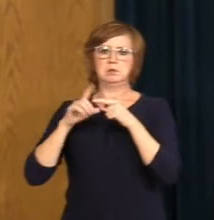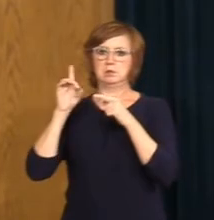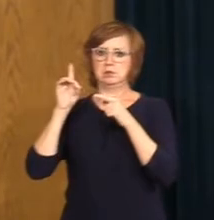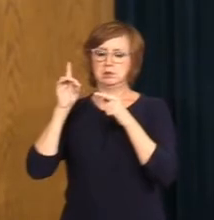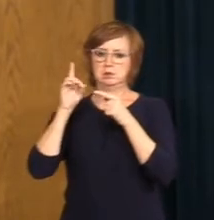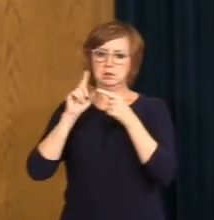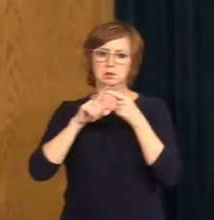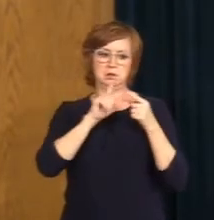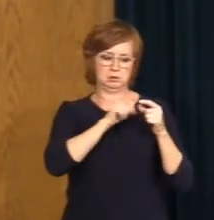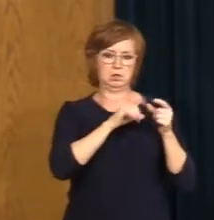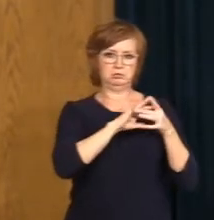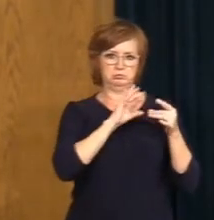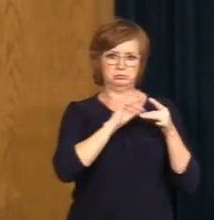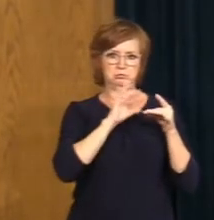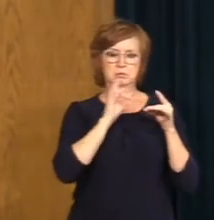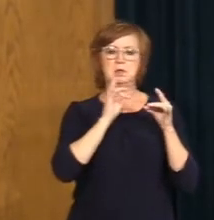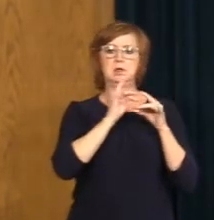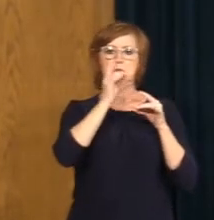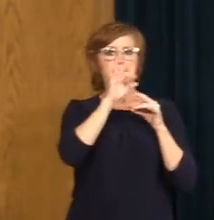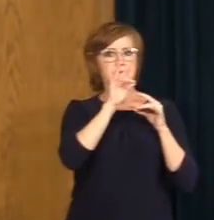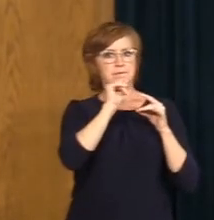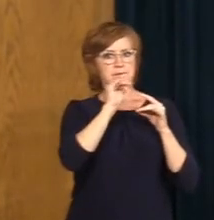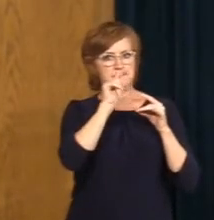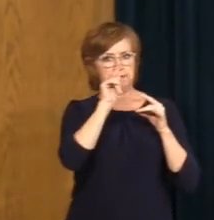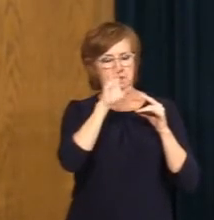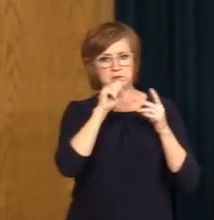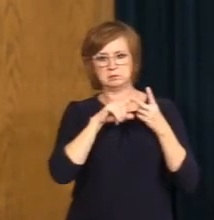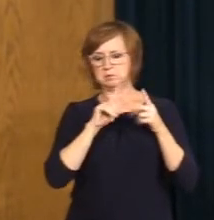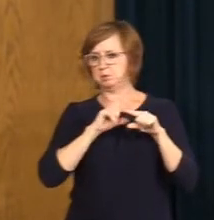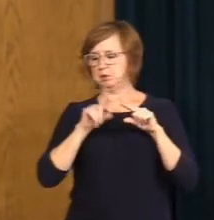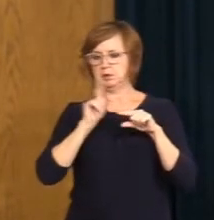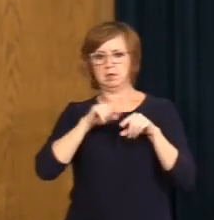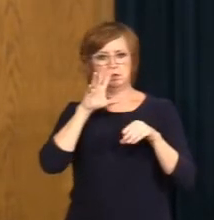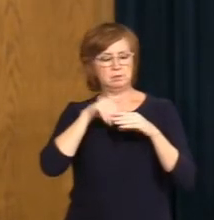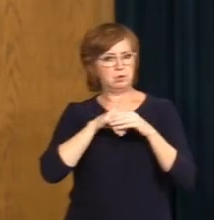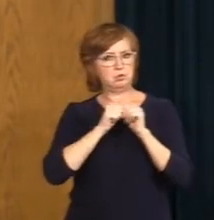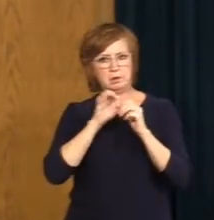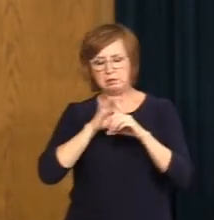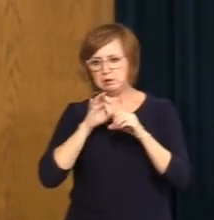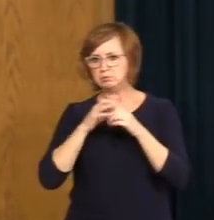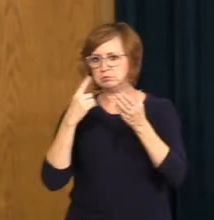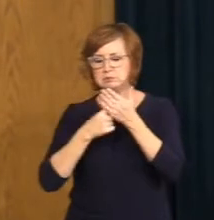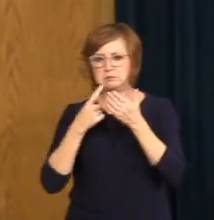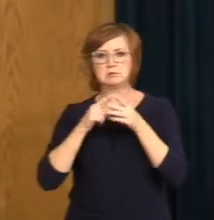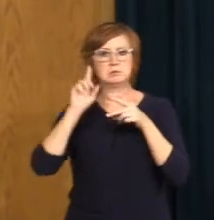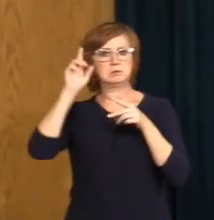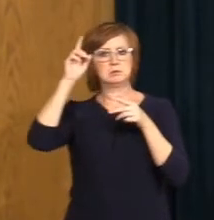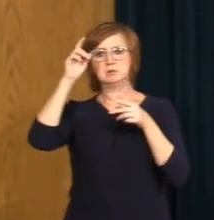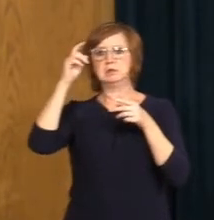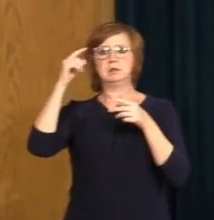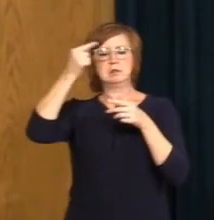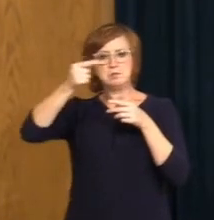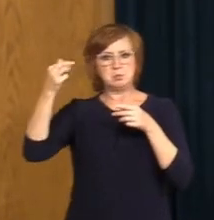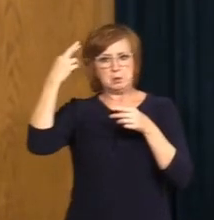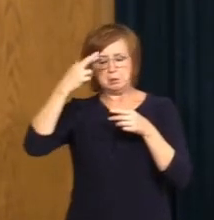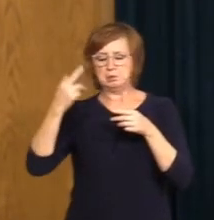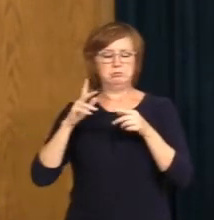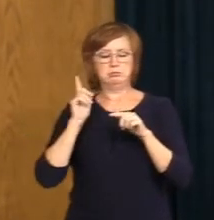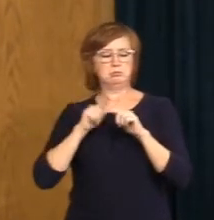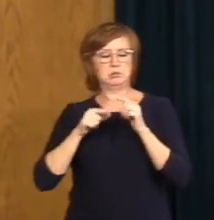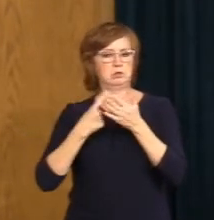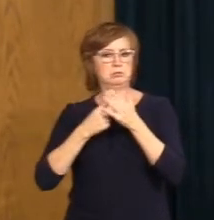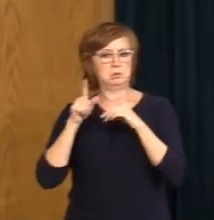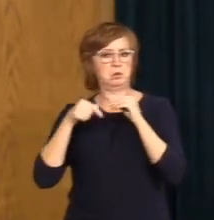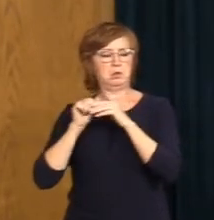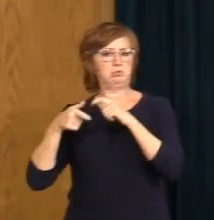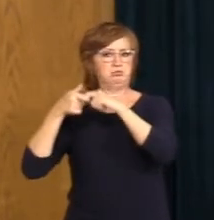technical and factual information, but we are unable to participate in the debate of programs, policy, or rationale at this